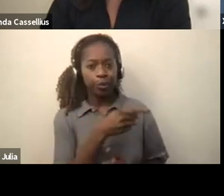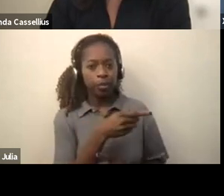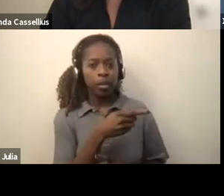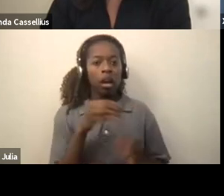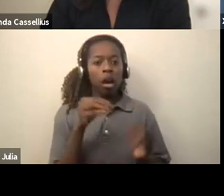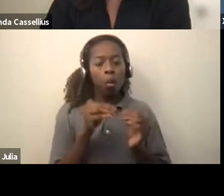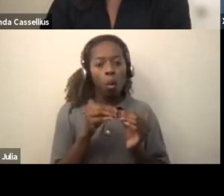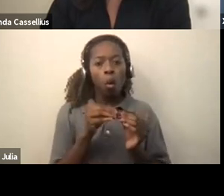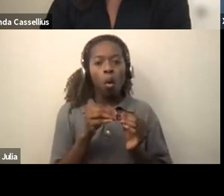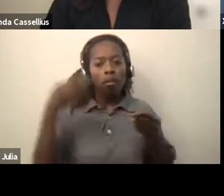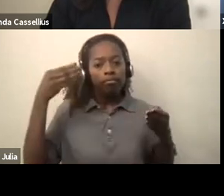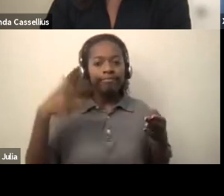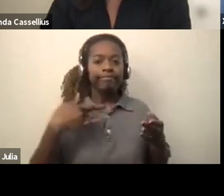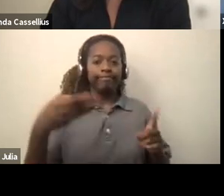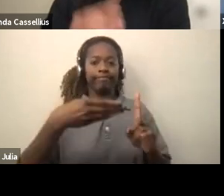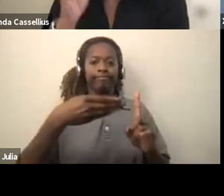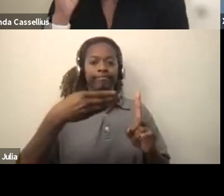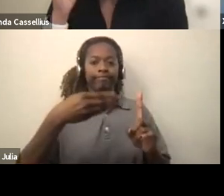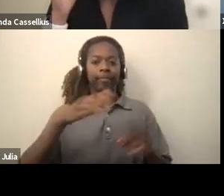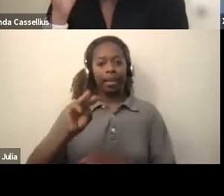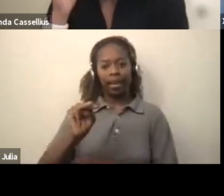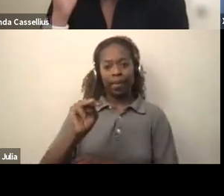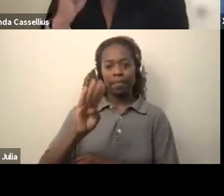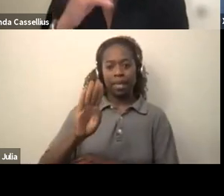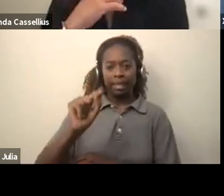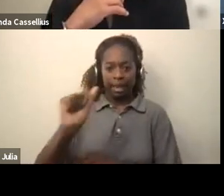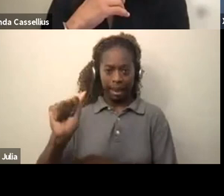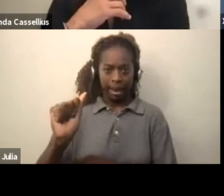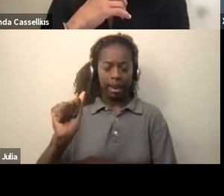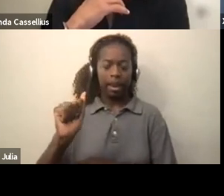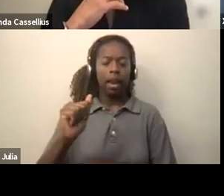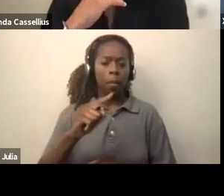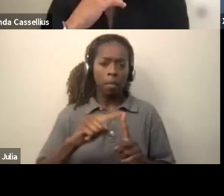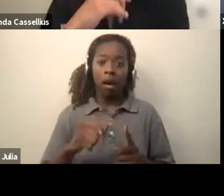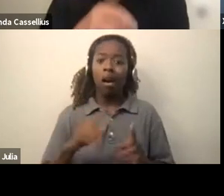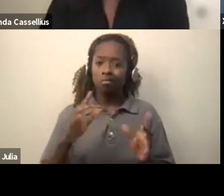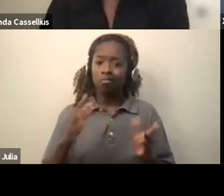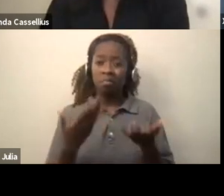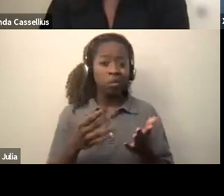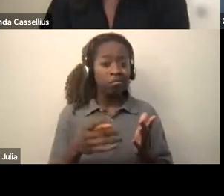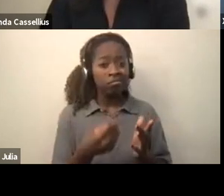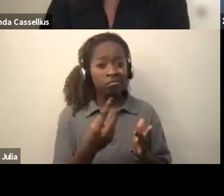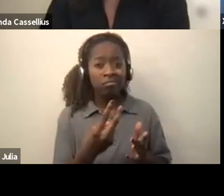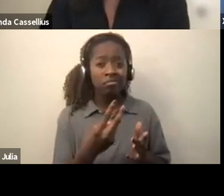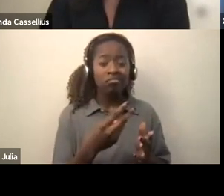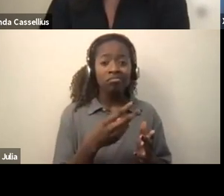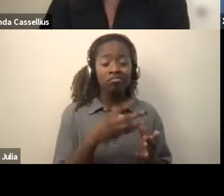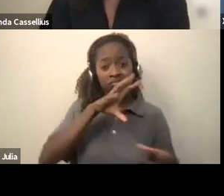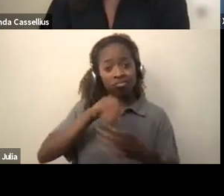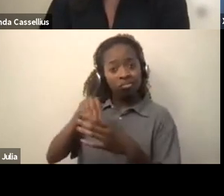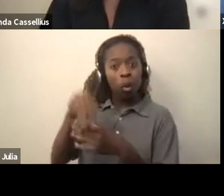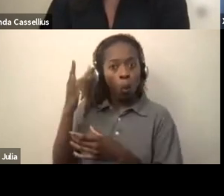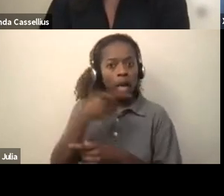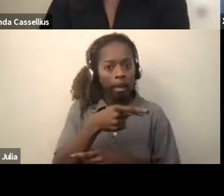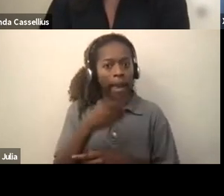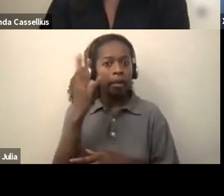mbta but have a student representative or two and some school leaders because they are the ones who are closest to the impact of this on a